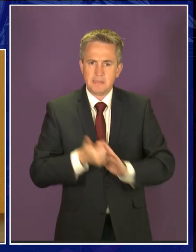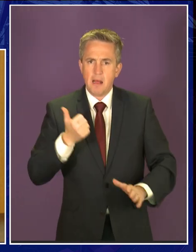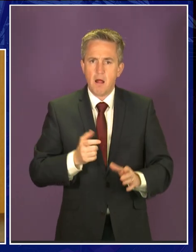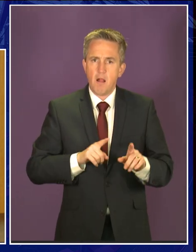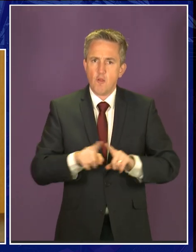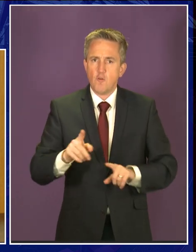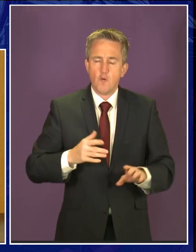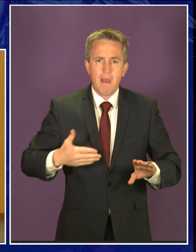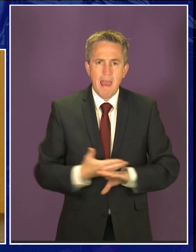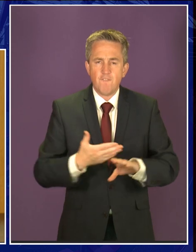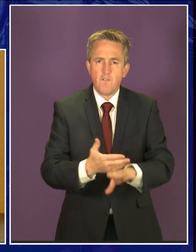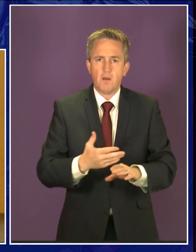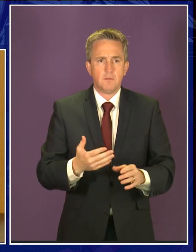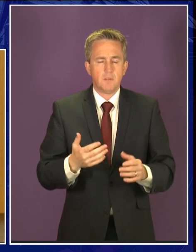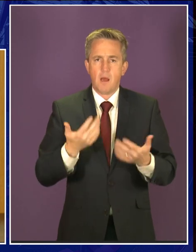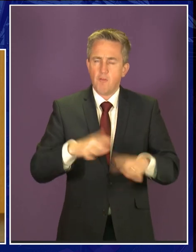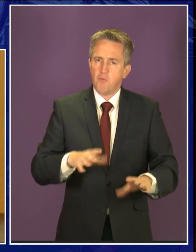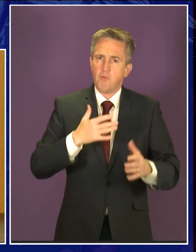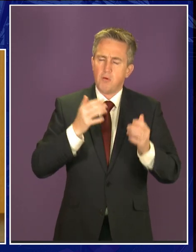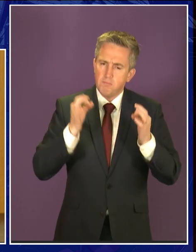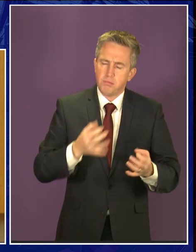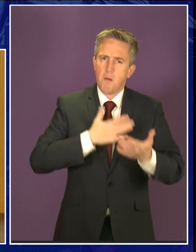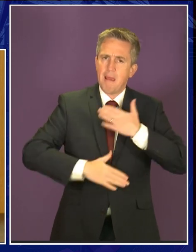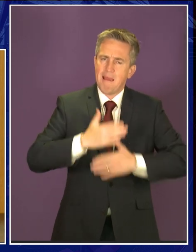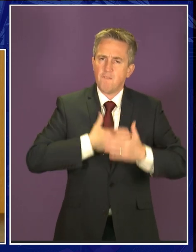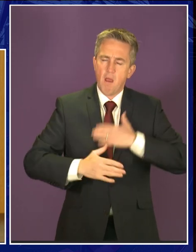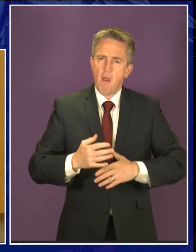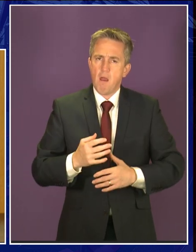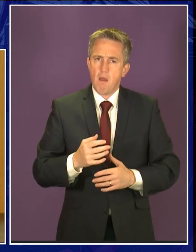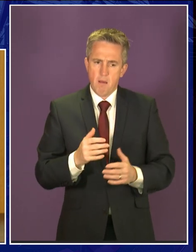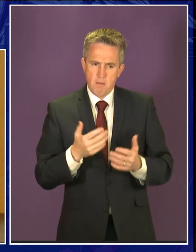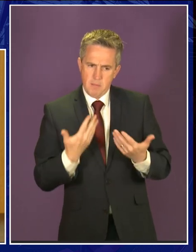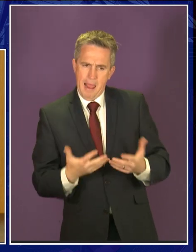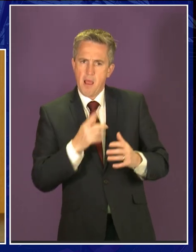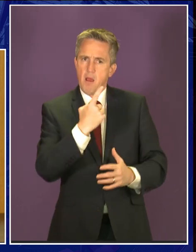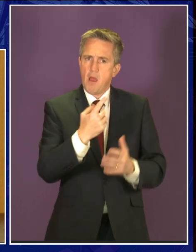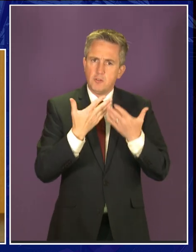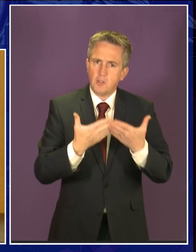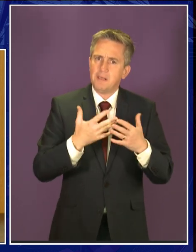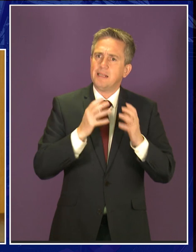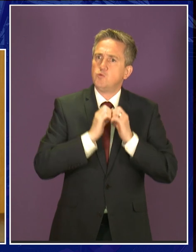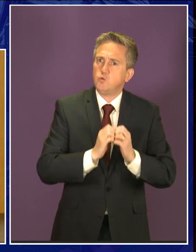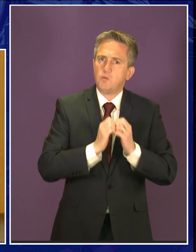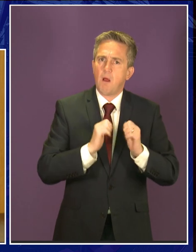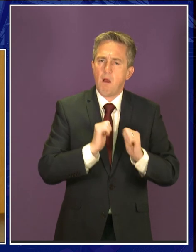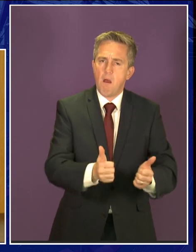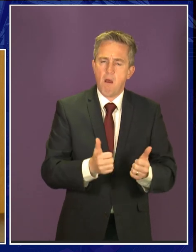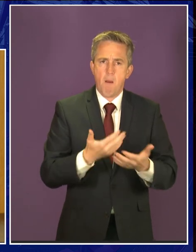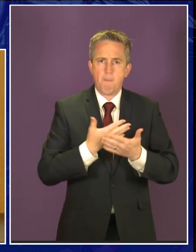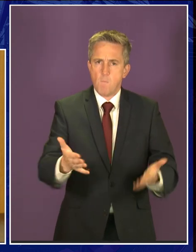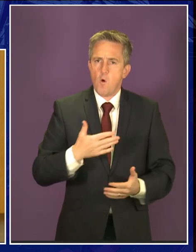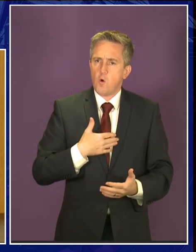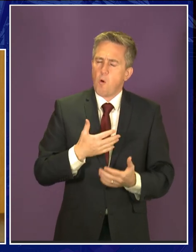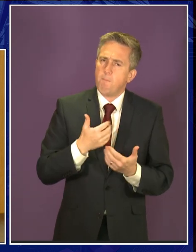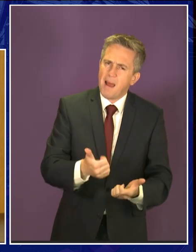effort and mindful practice and discipline. She's a significantly better student at her school. She's more compassionate and